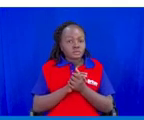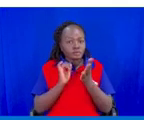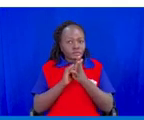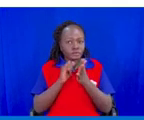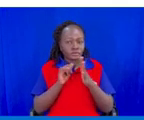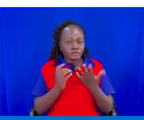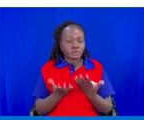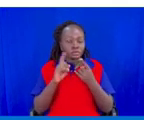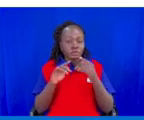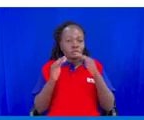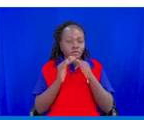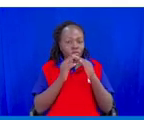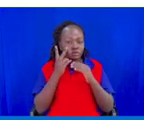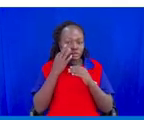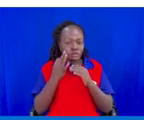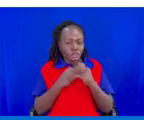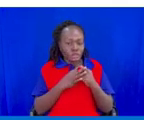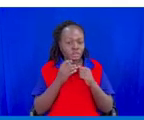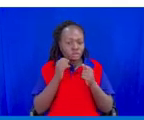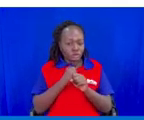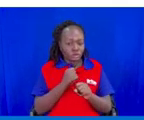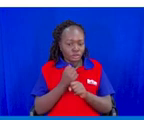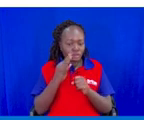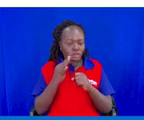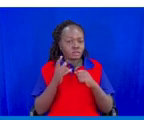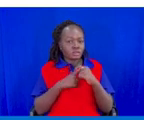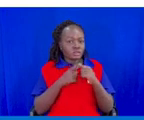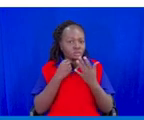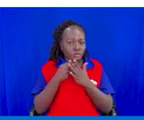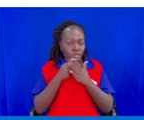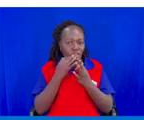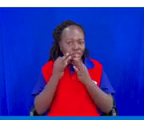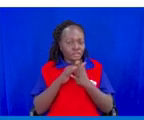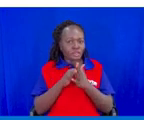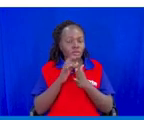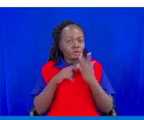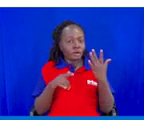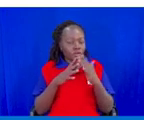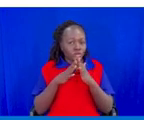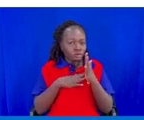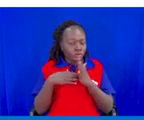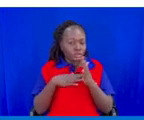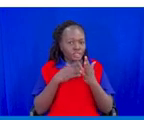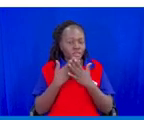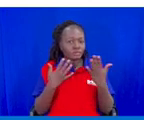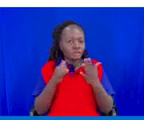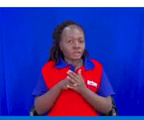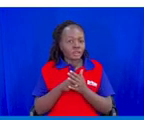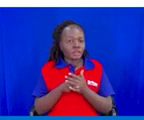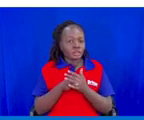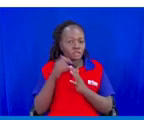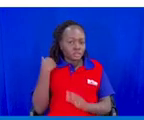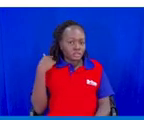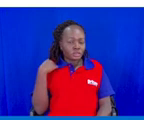of 28 to now currently trading at 36 shillings. If that sort of volatility is something that disturbs